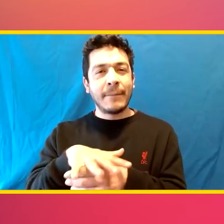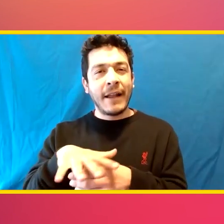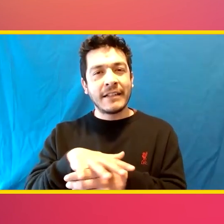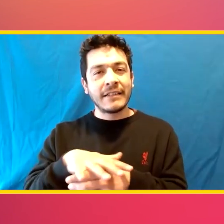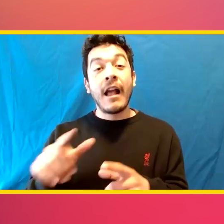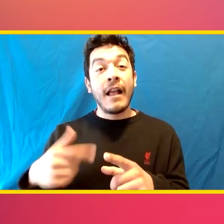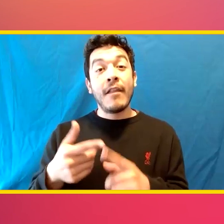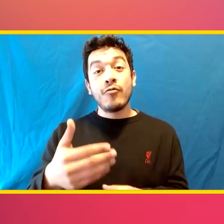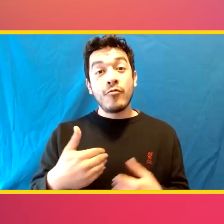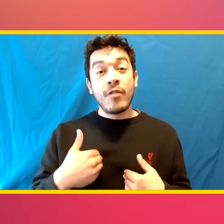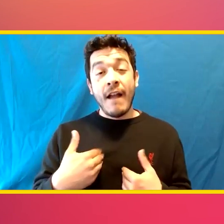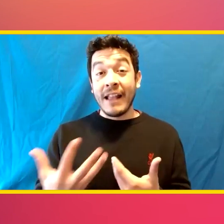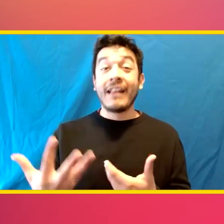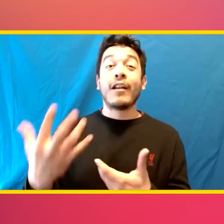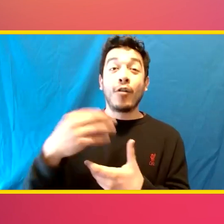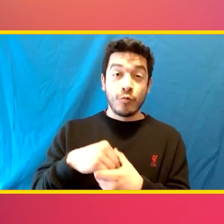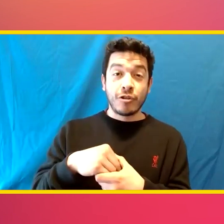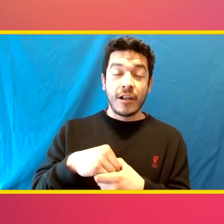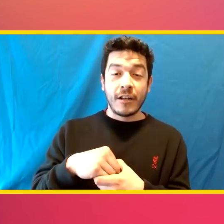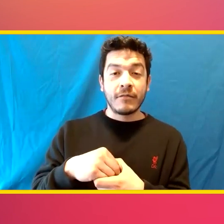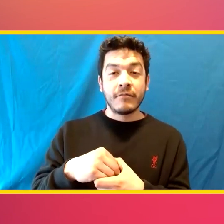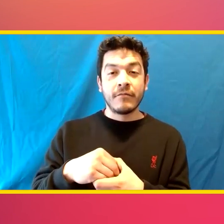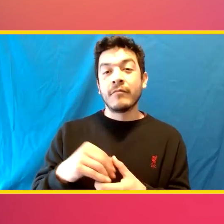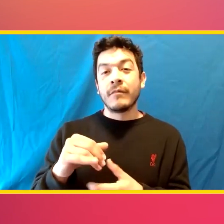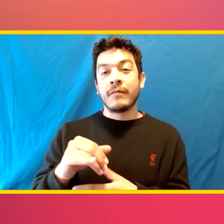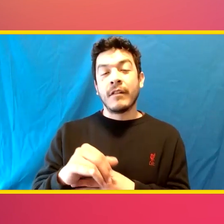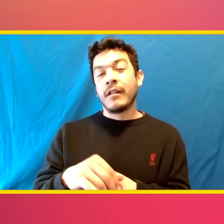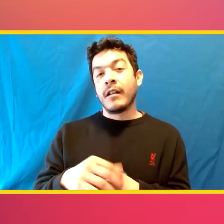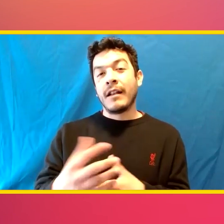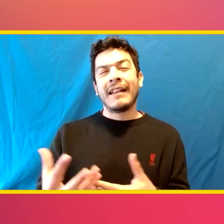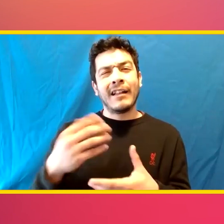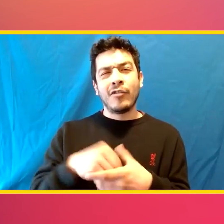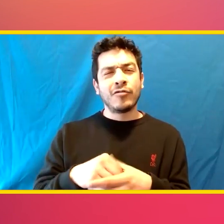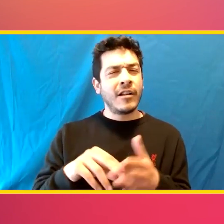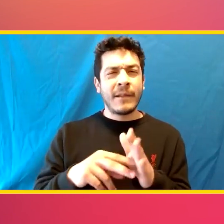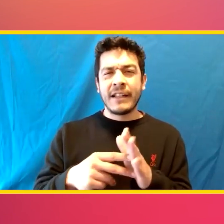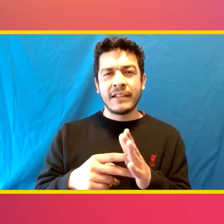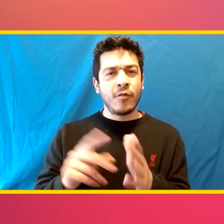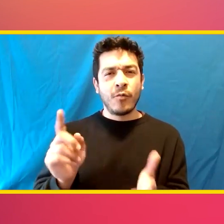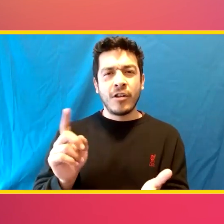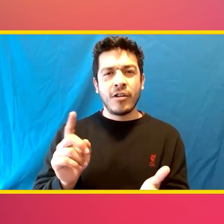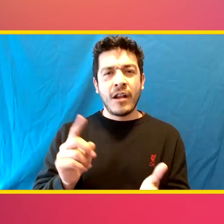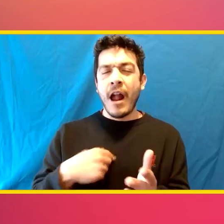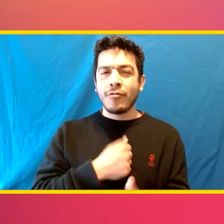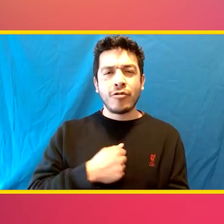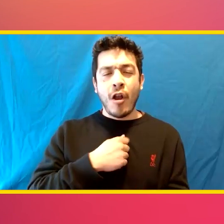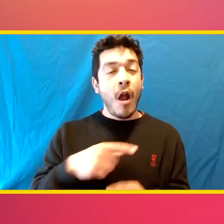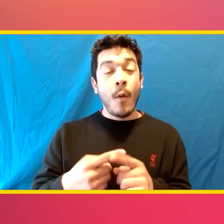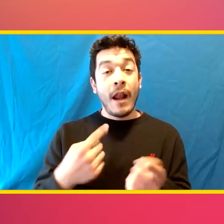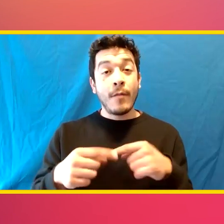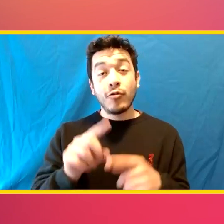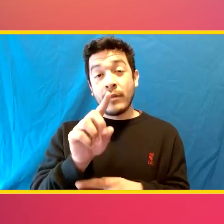And then you have, say, inclusion. Like, inclusion is where, like, I'm sorry, but when it comes